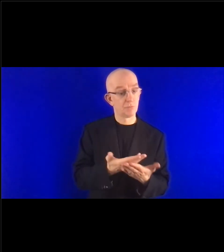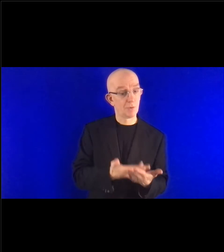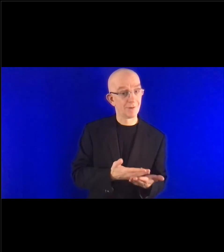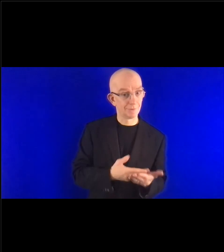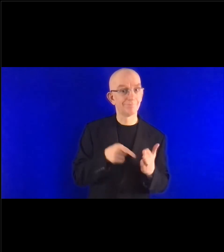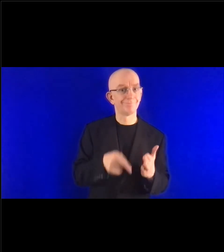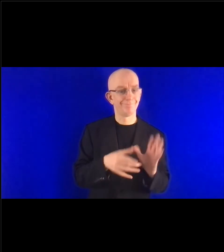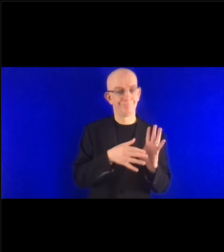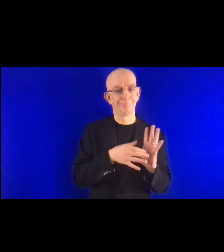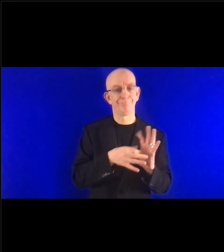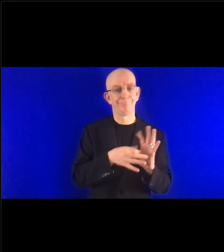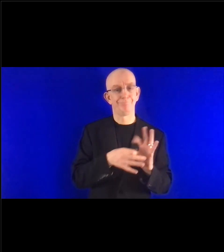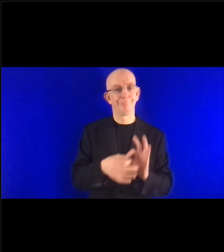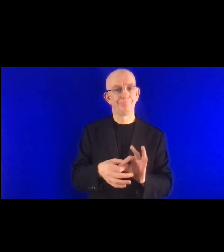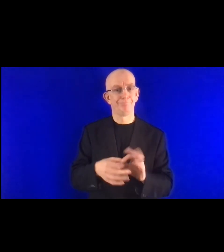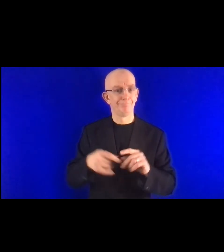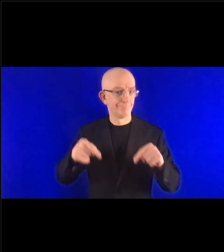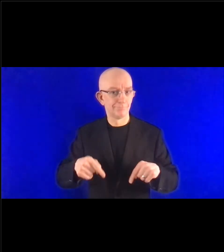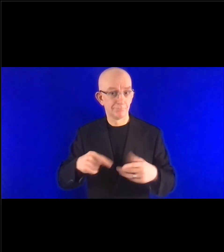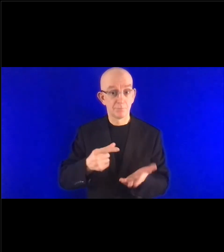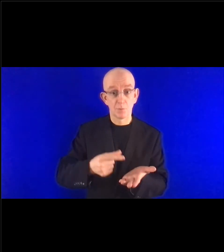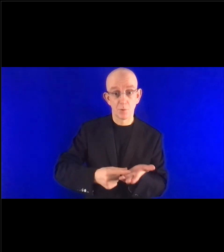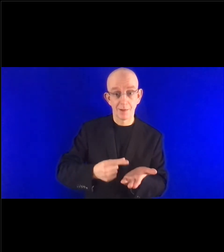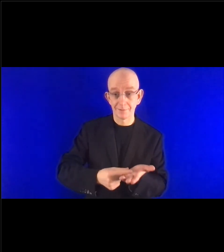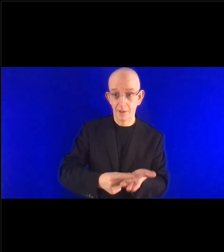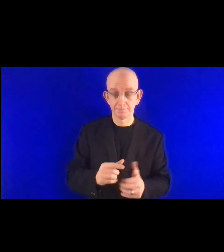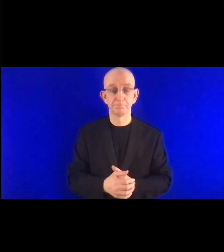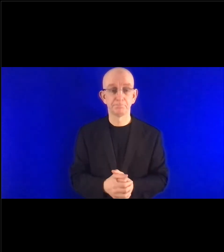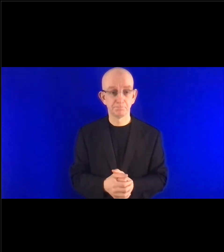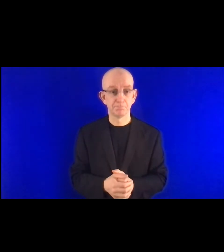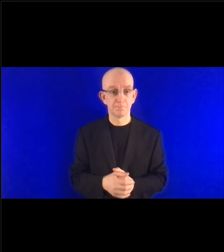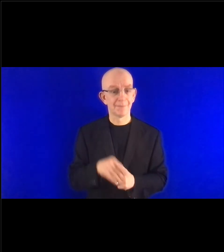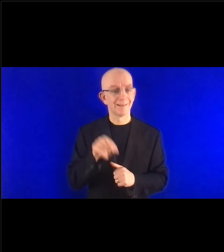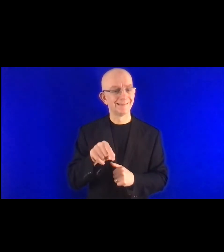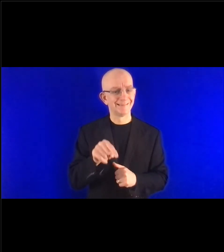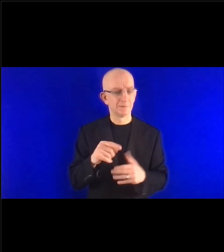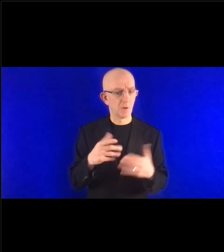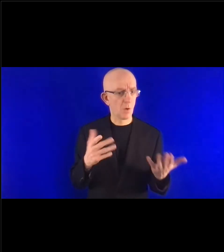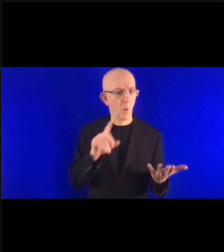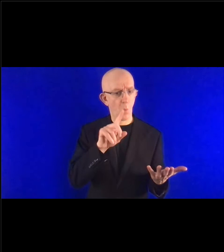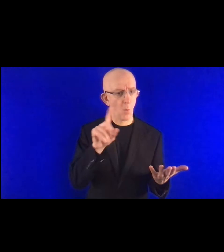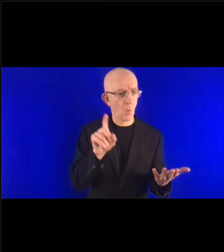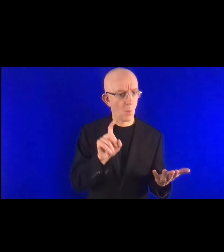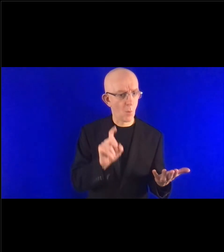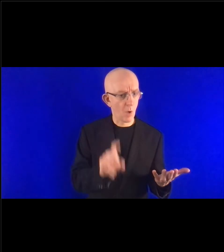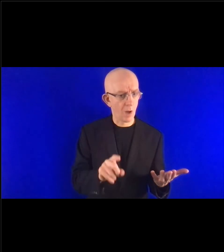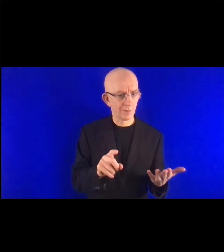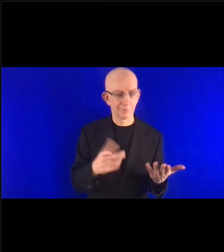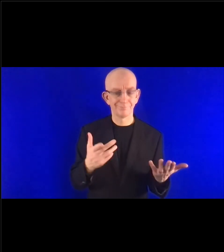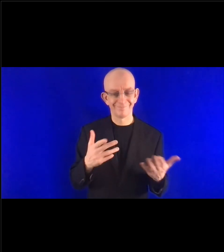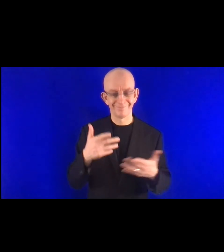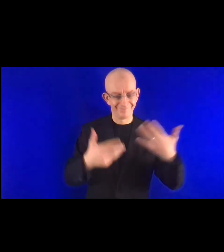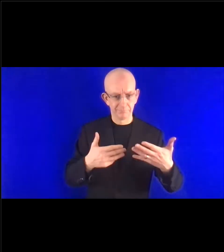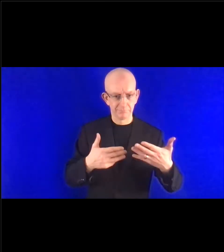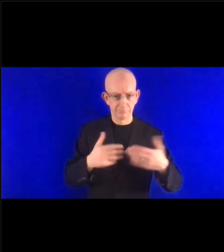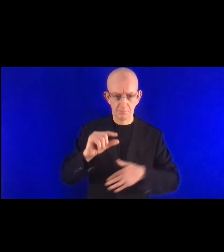Uganda has limited data on rehabilitation and assistive technology for decision